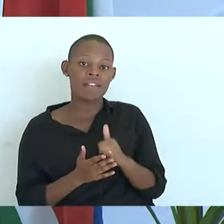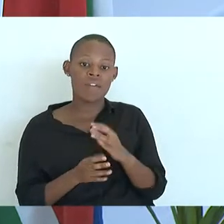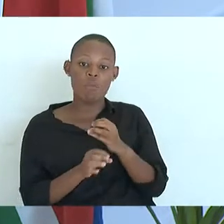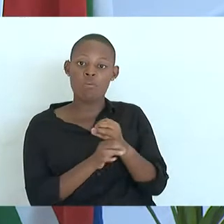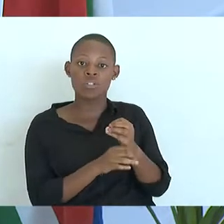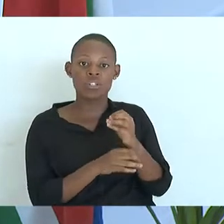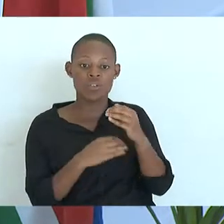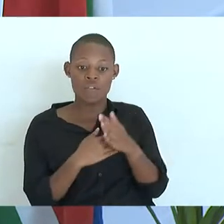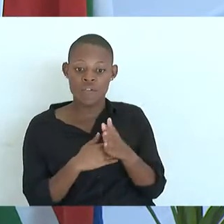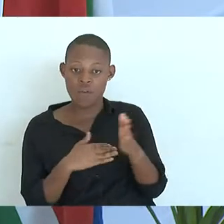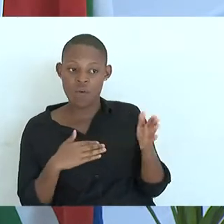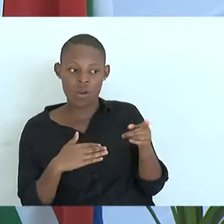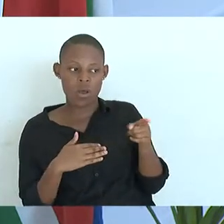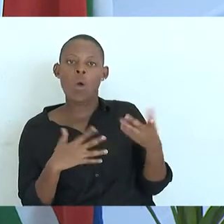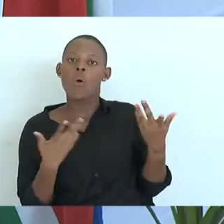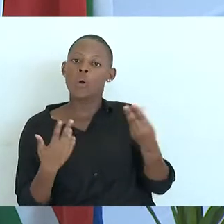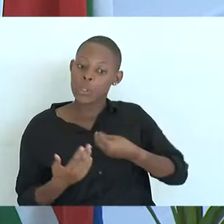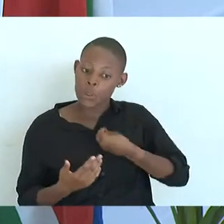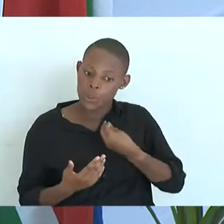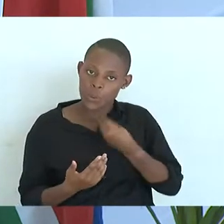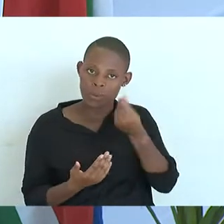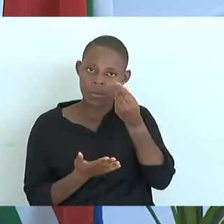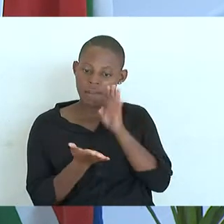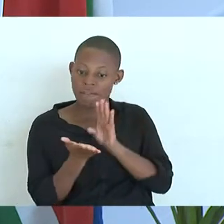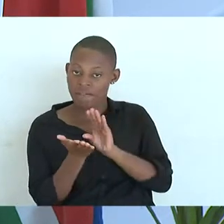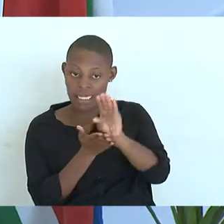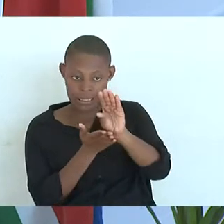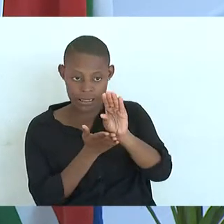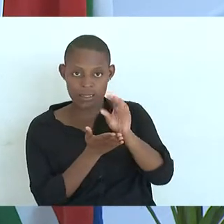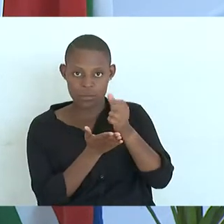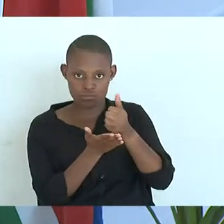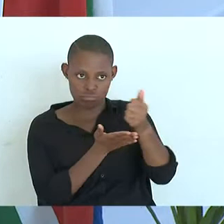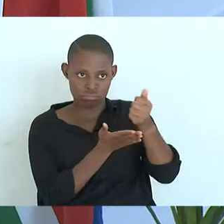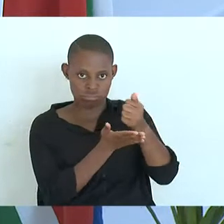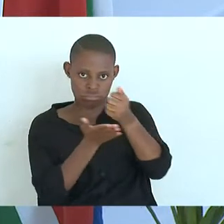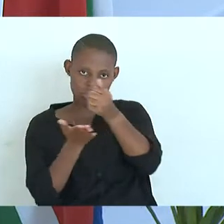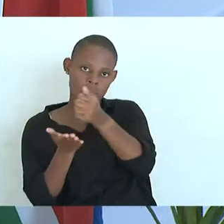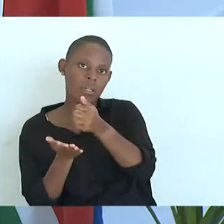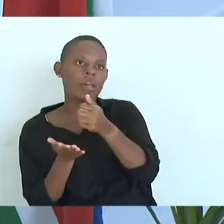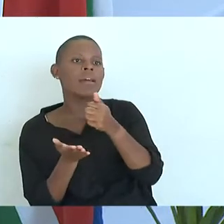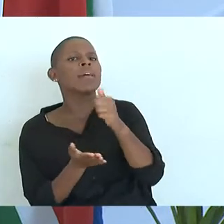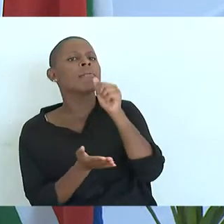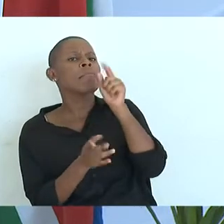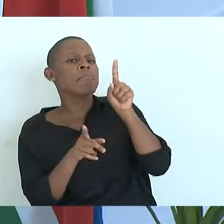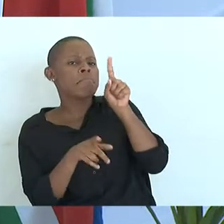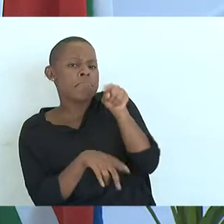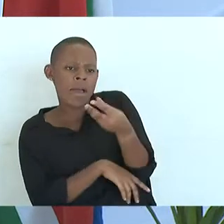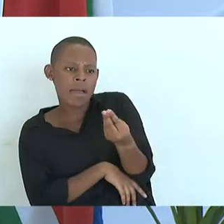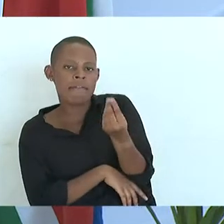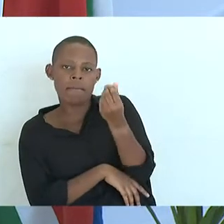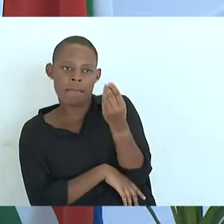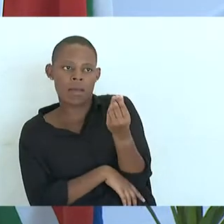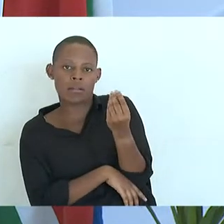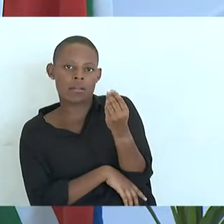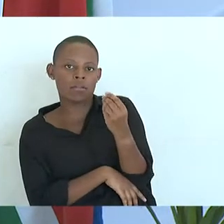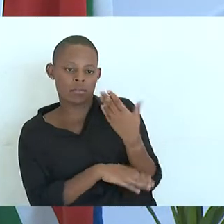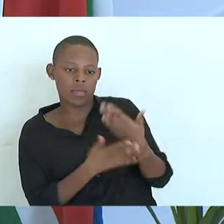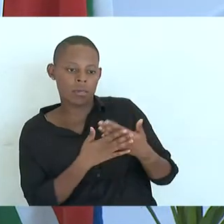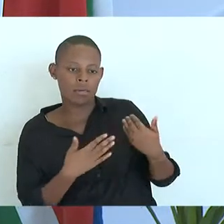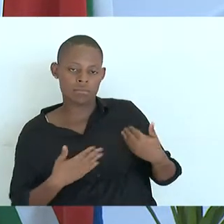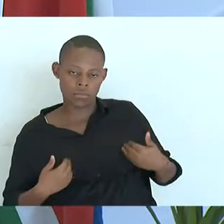Vula noma through youth fund, mese kuba khona imali yokuthi uqale ukusebenza.